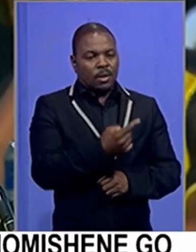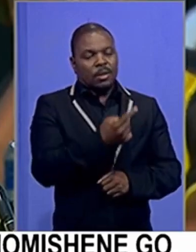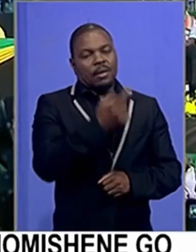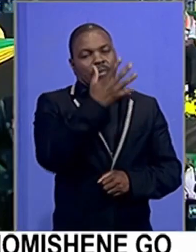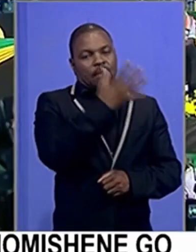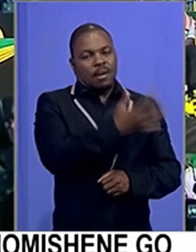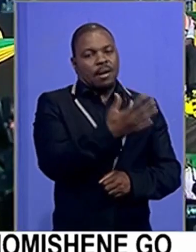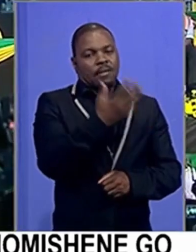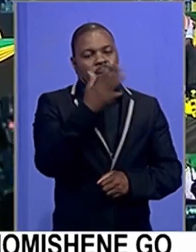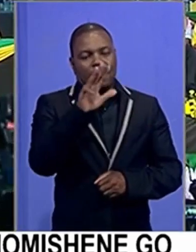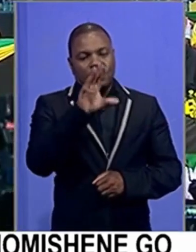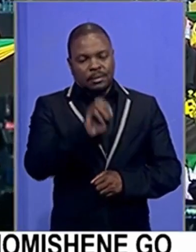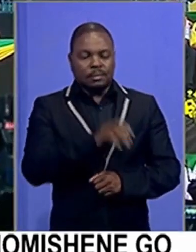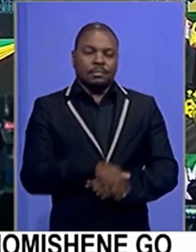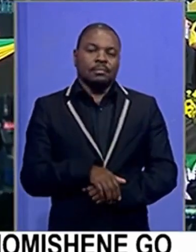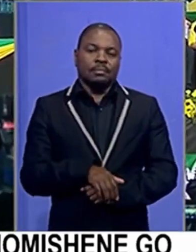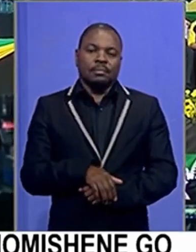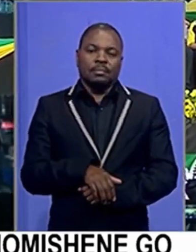1,590.